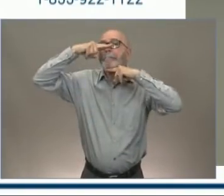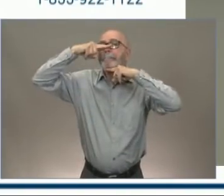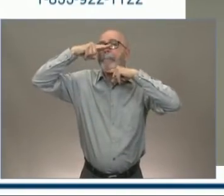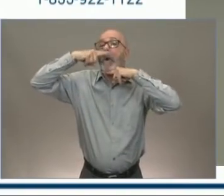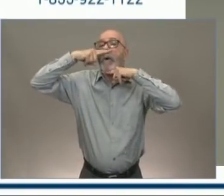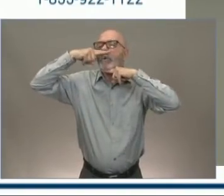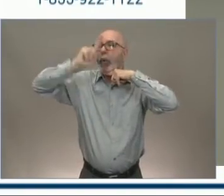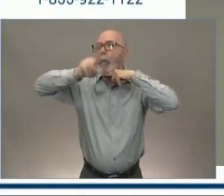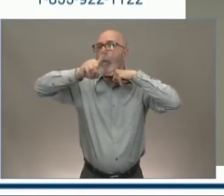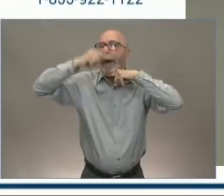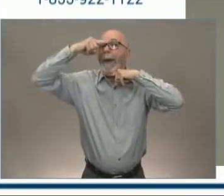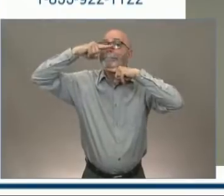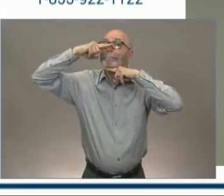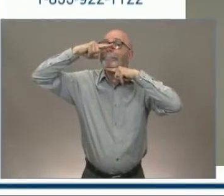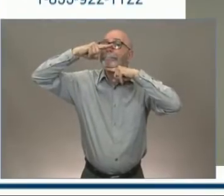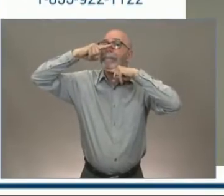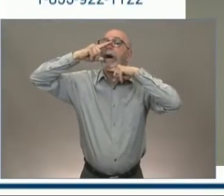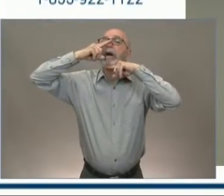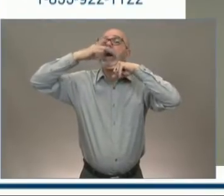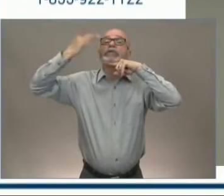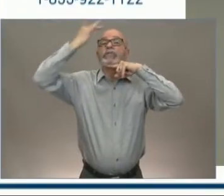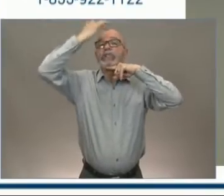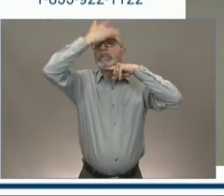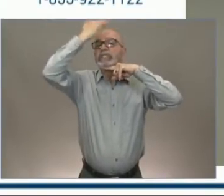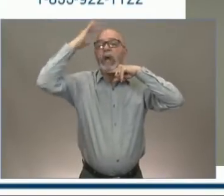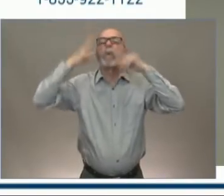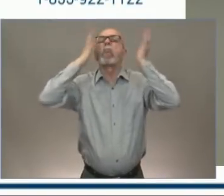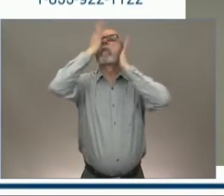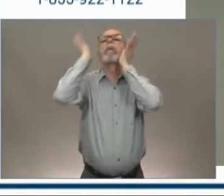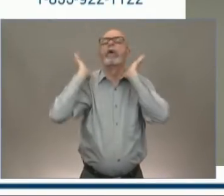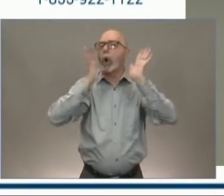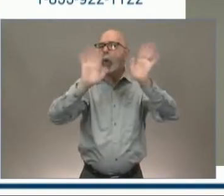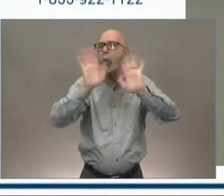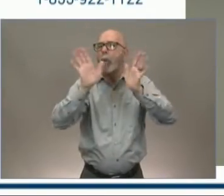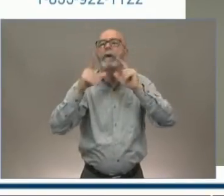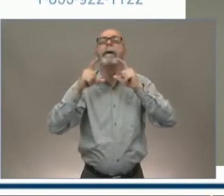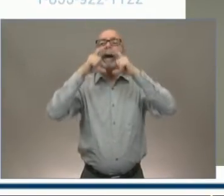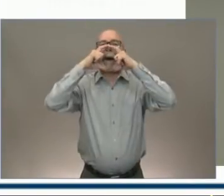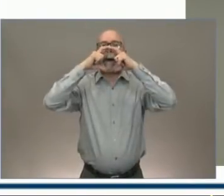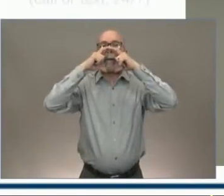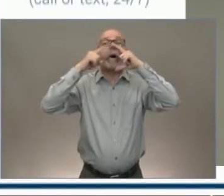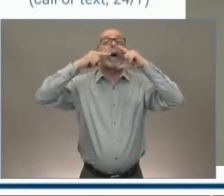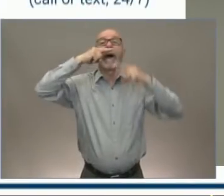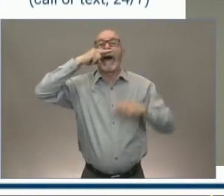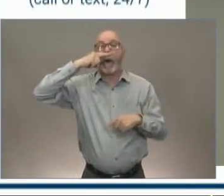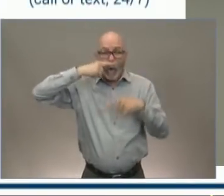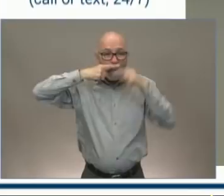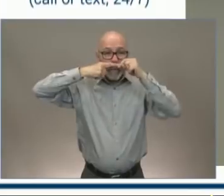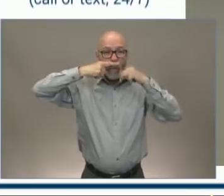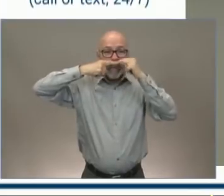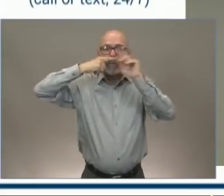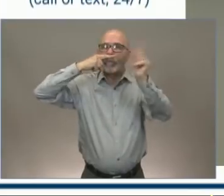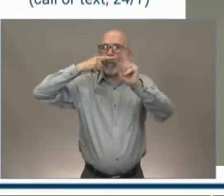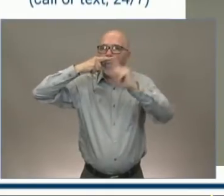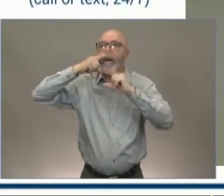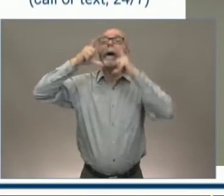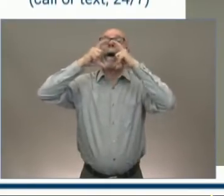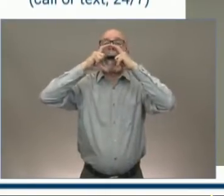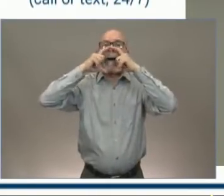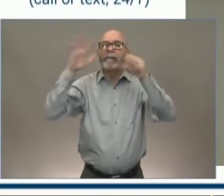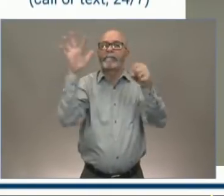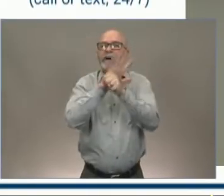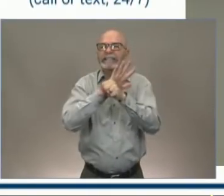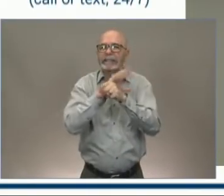without contaminating it? Are you wearing it over your nose and mouth with a tightly fitting seal? And most importantly, in